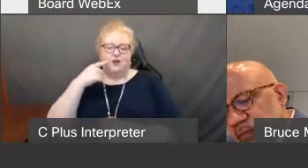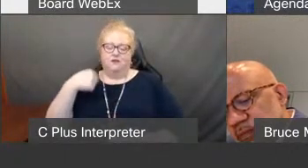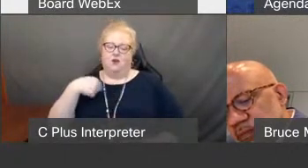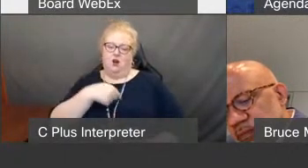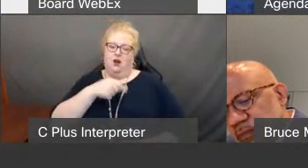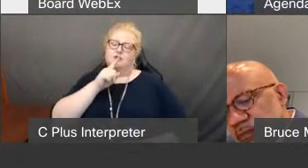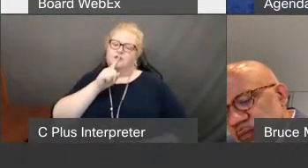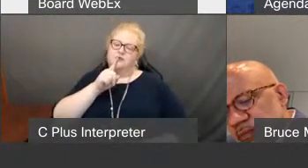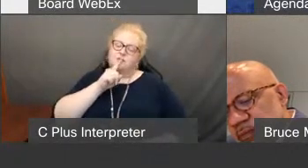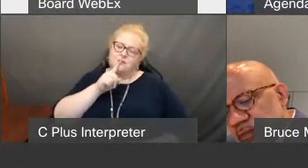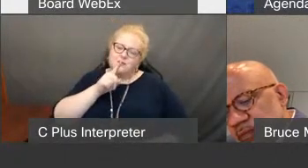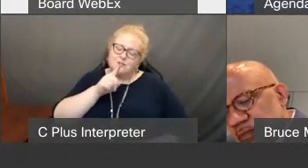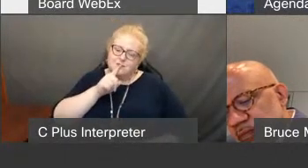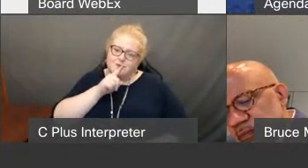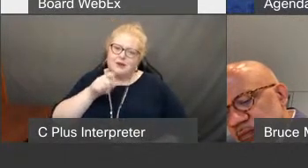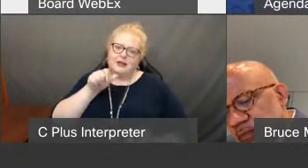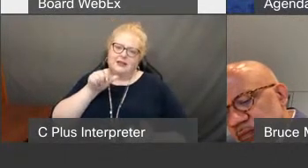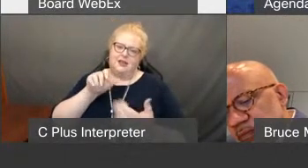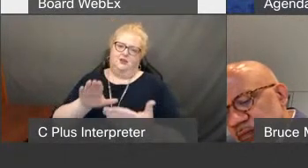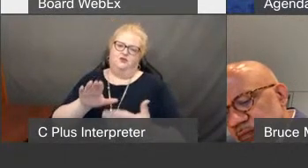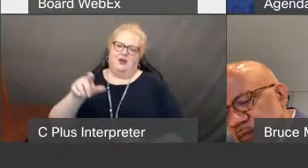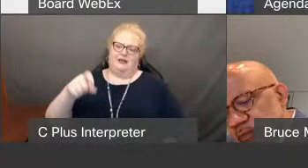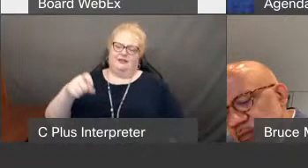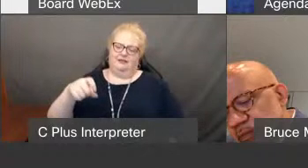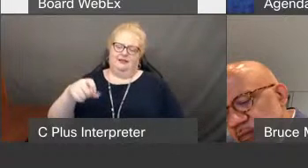the needs for the apparatus?